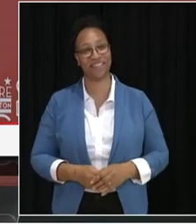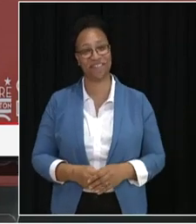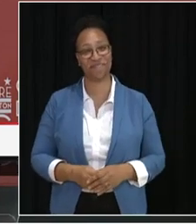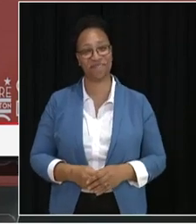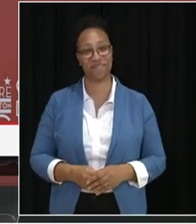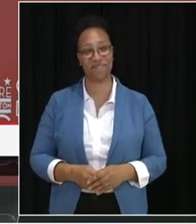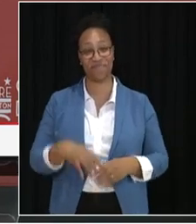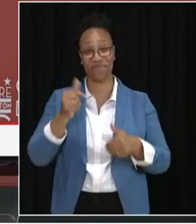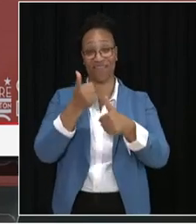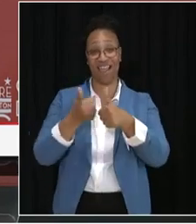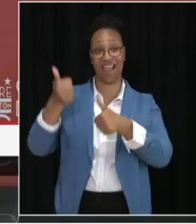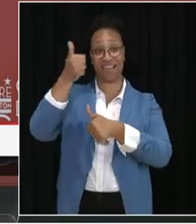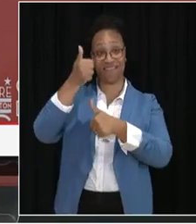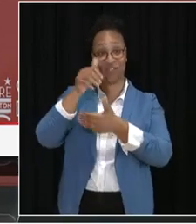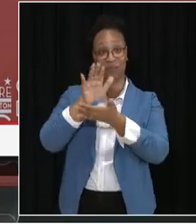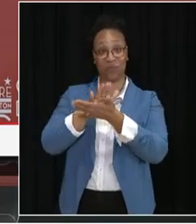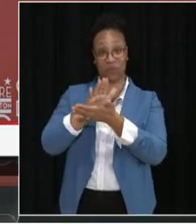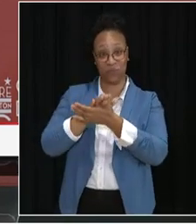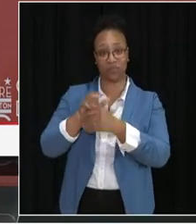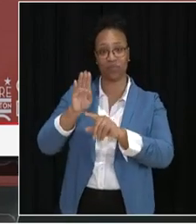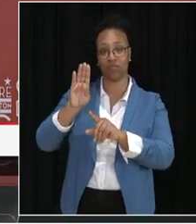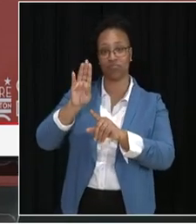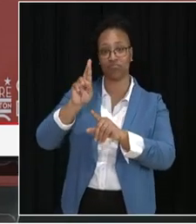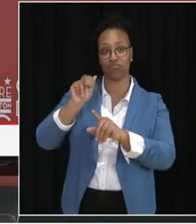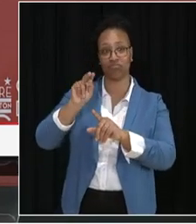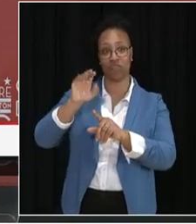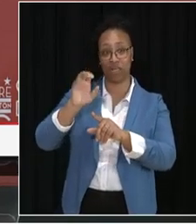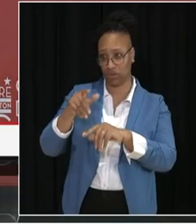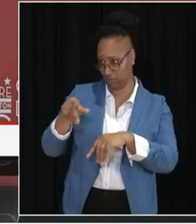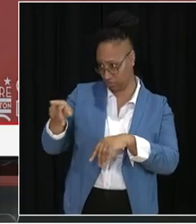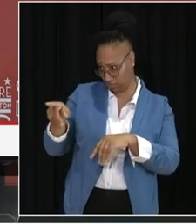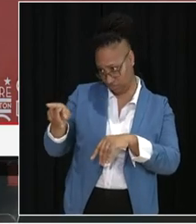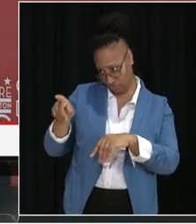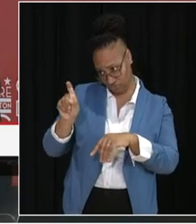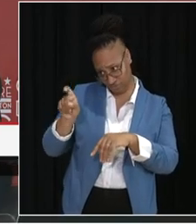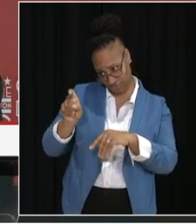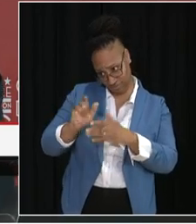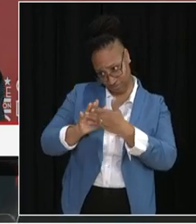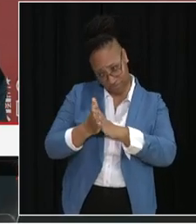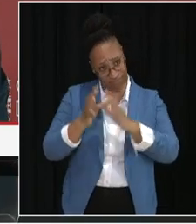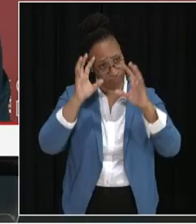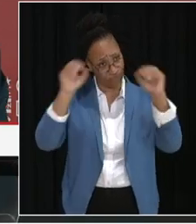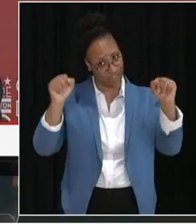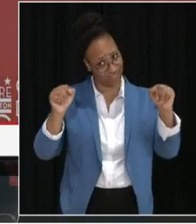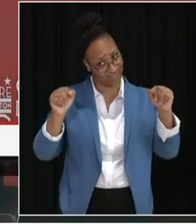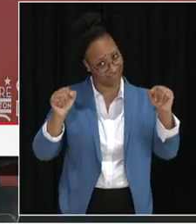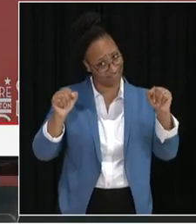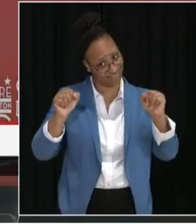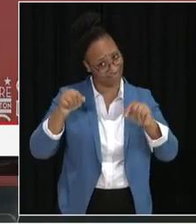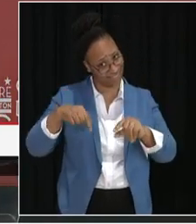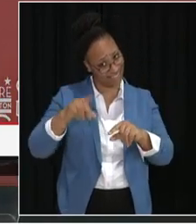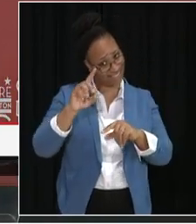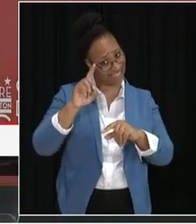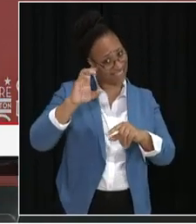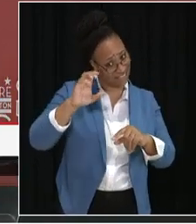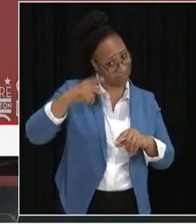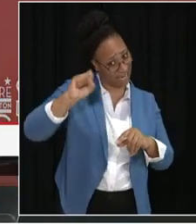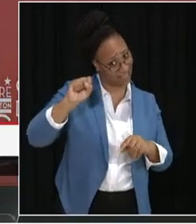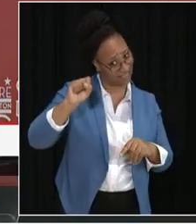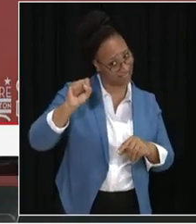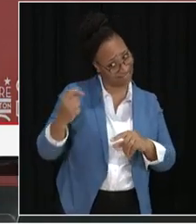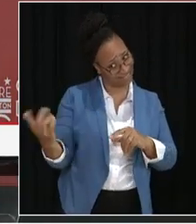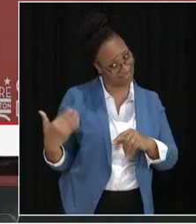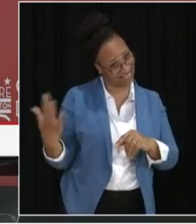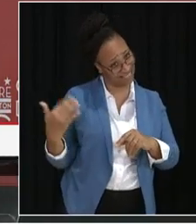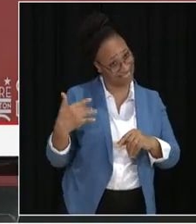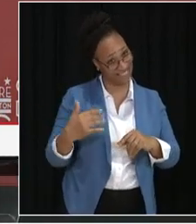And you must be President Botstein, okay, Mr. President, and all the incredible students here at Bard. Give